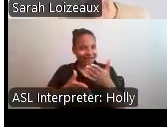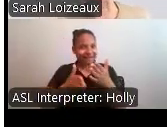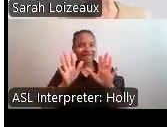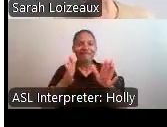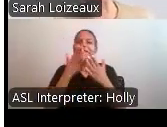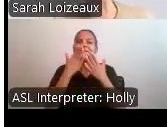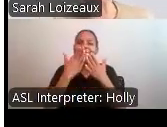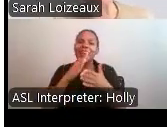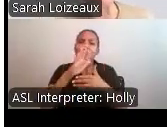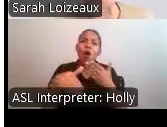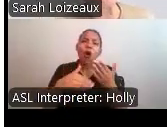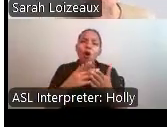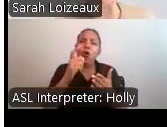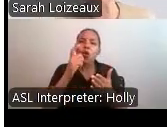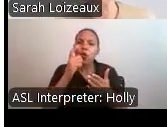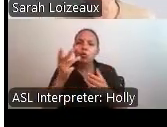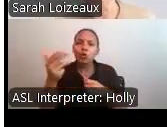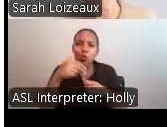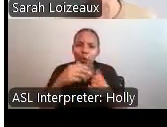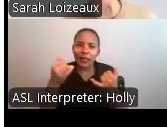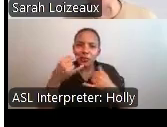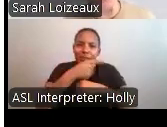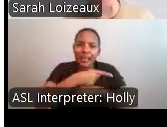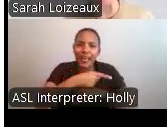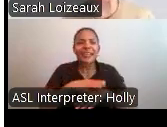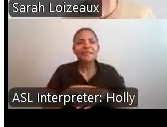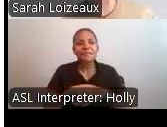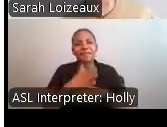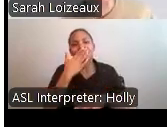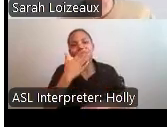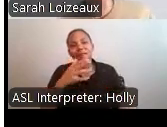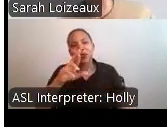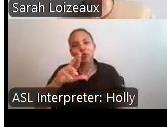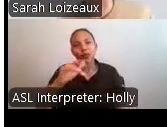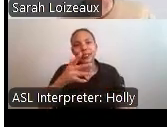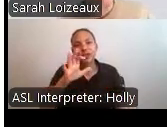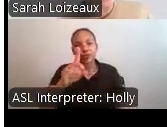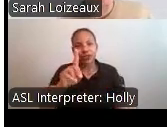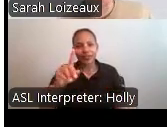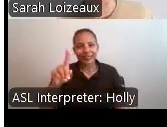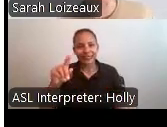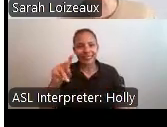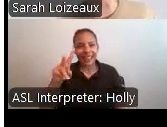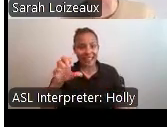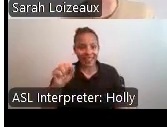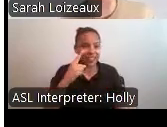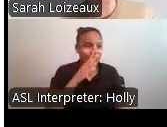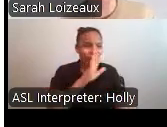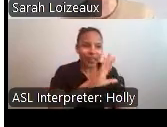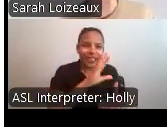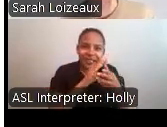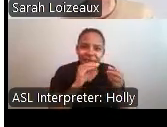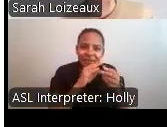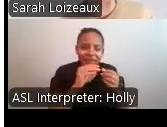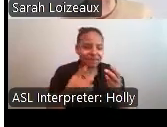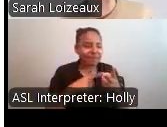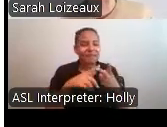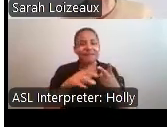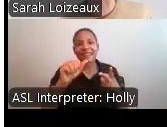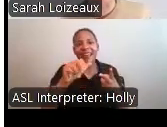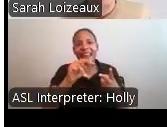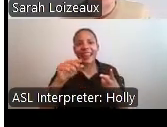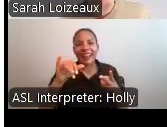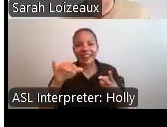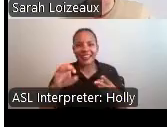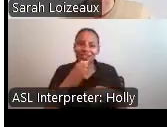the time. I want to especially thank Richard Davis for opening remarks, Annie for sharing her expertise,